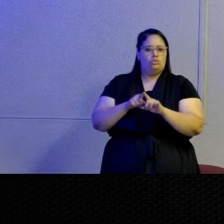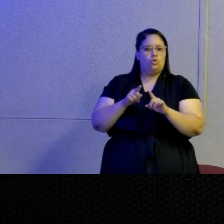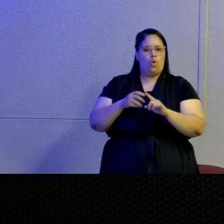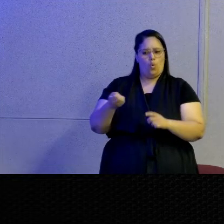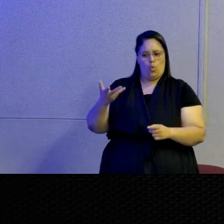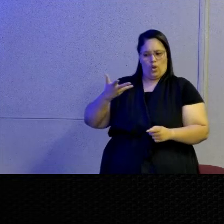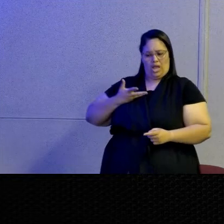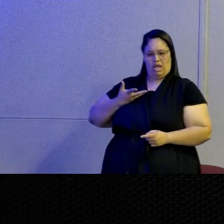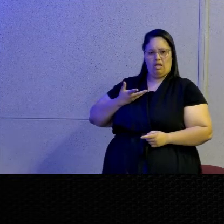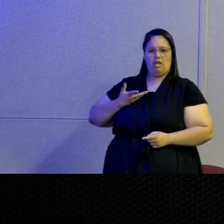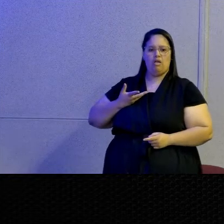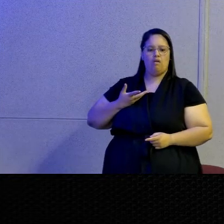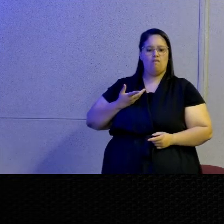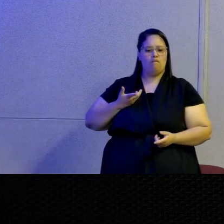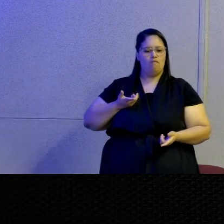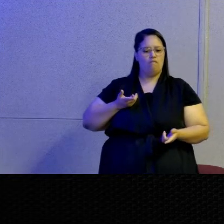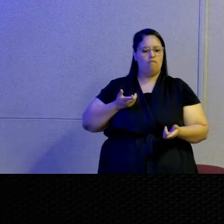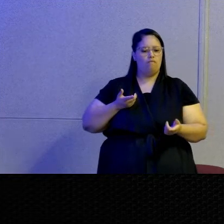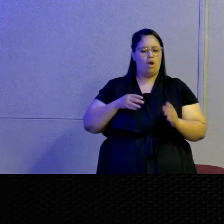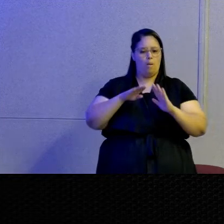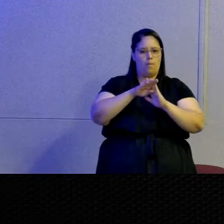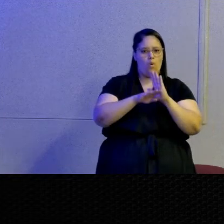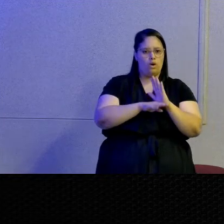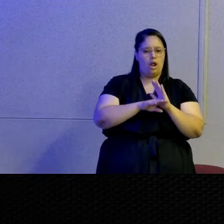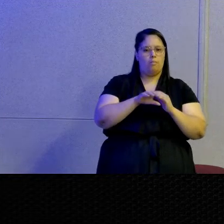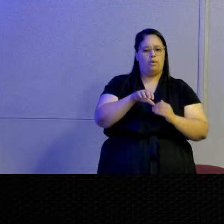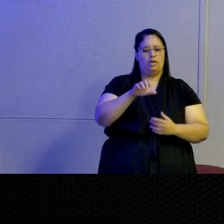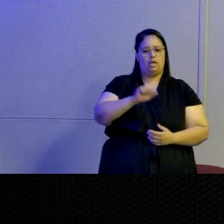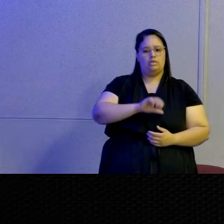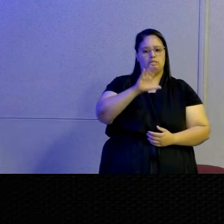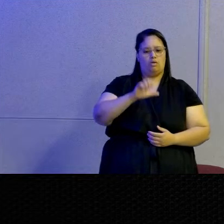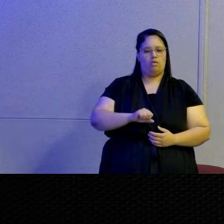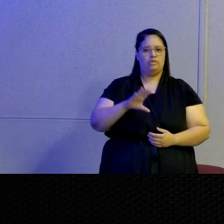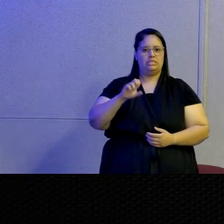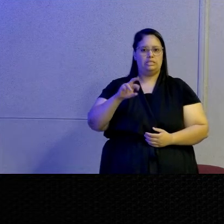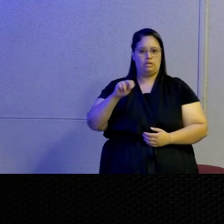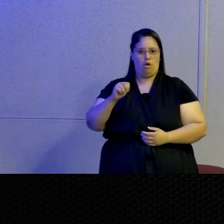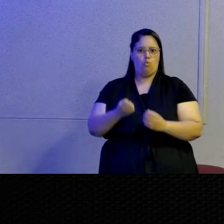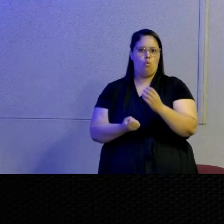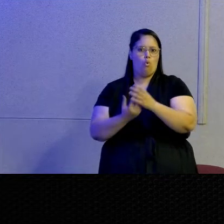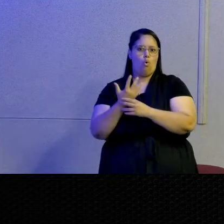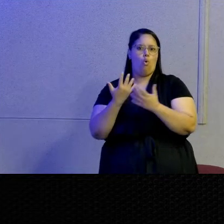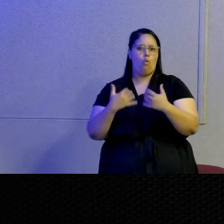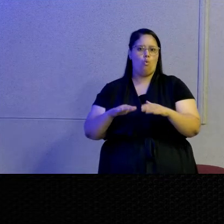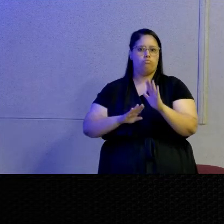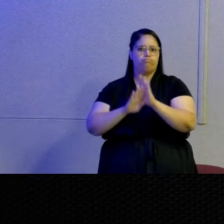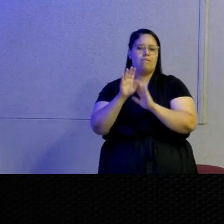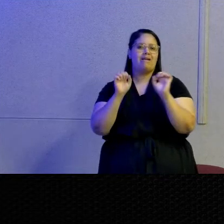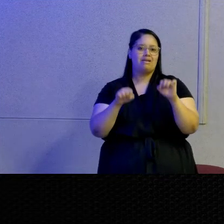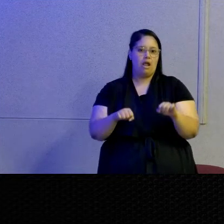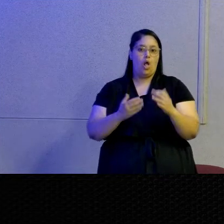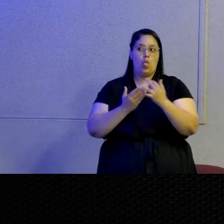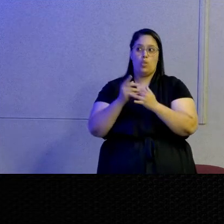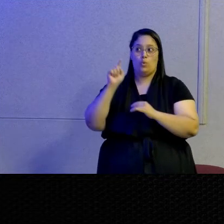avenue, and it enables programs like SA CERN to flourish through the support that is